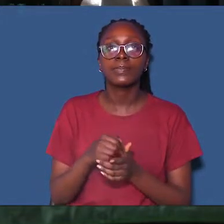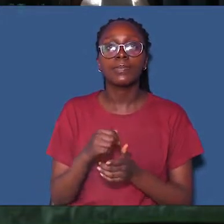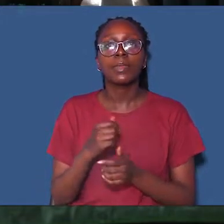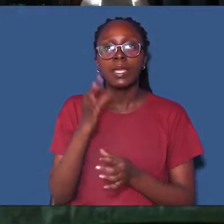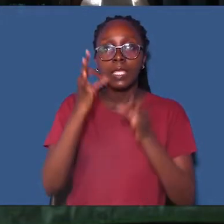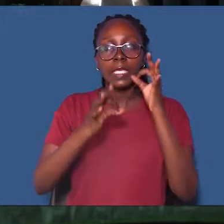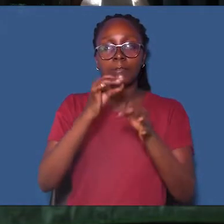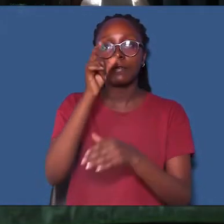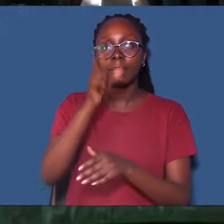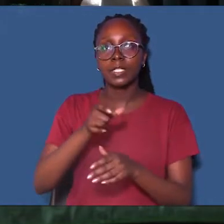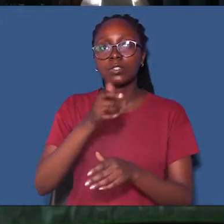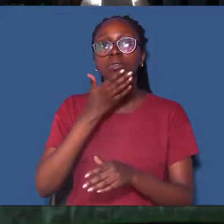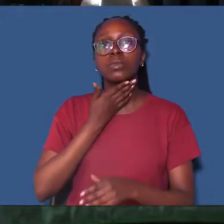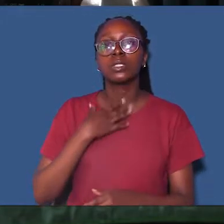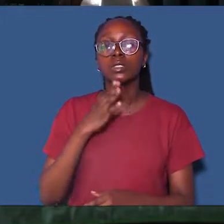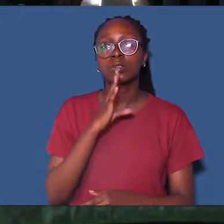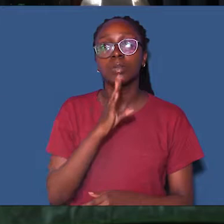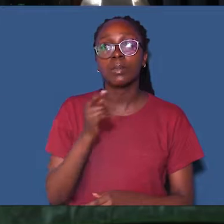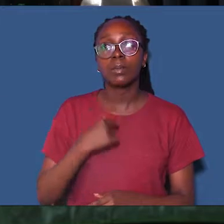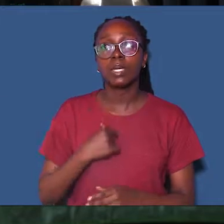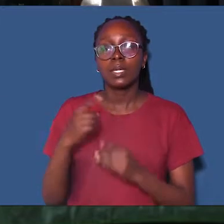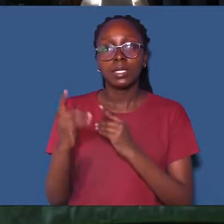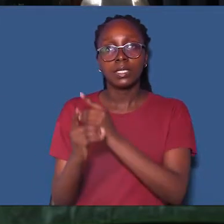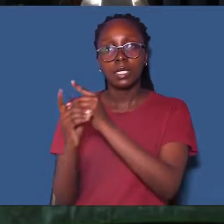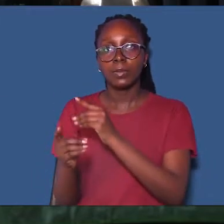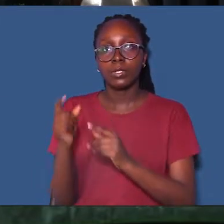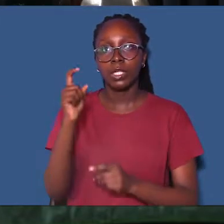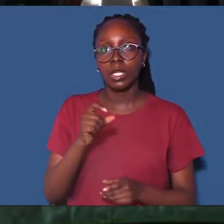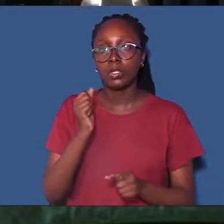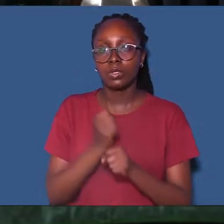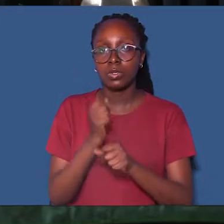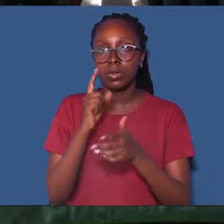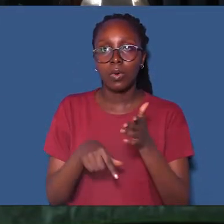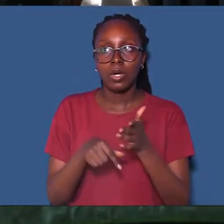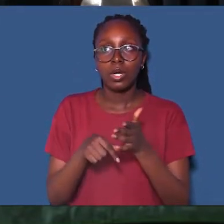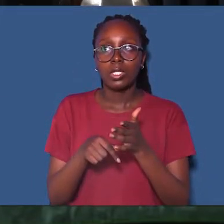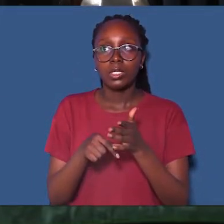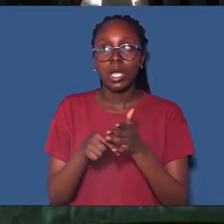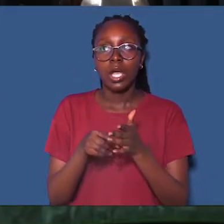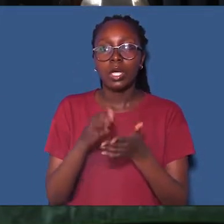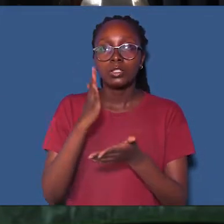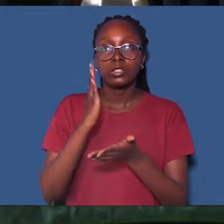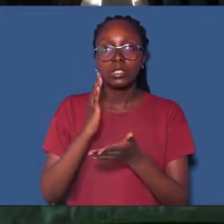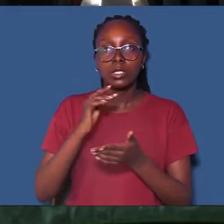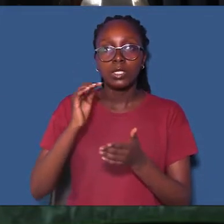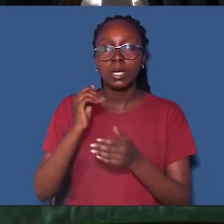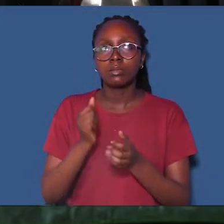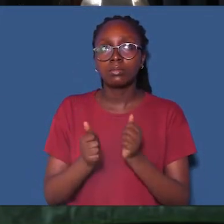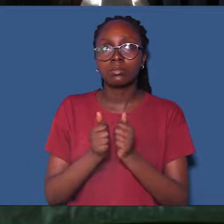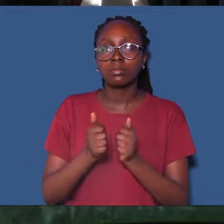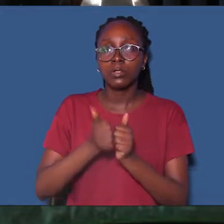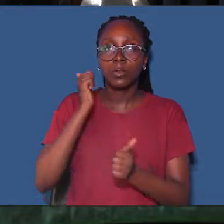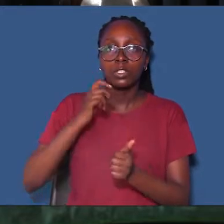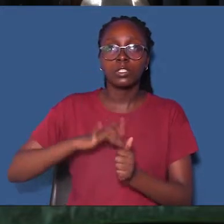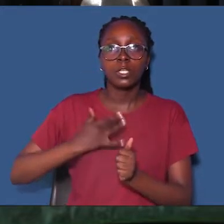my disciple must deny themselves and take up their cross daily and follow me. For whoever wants to save